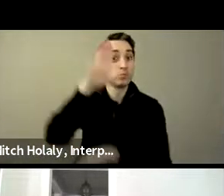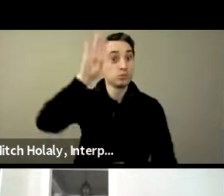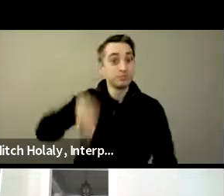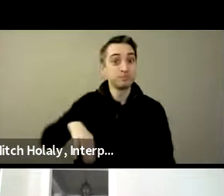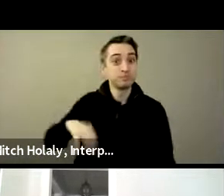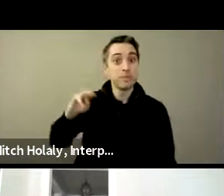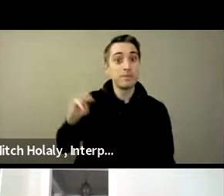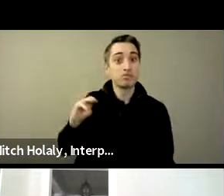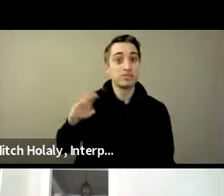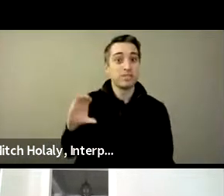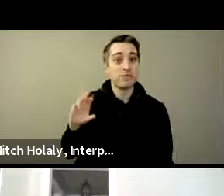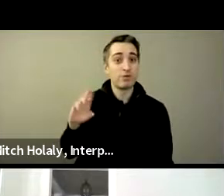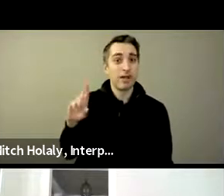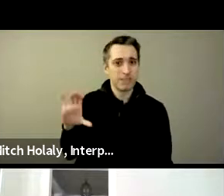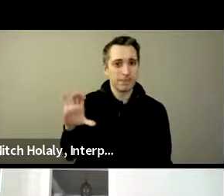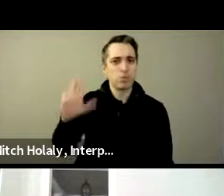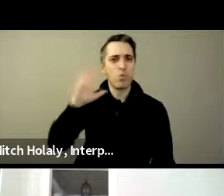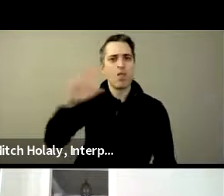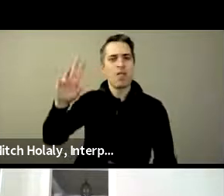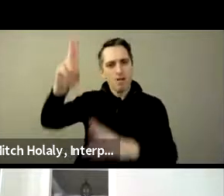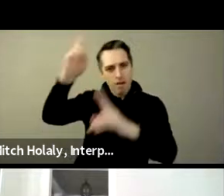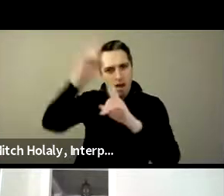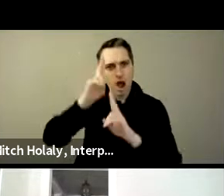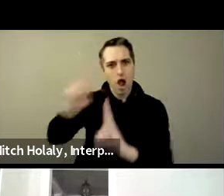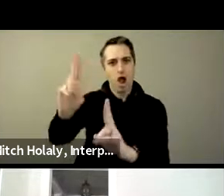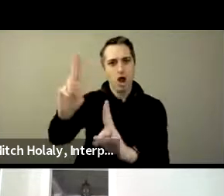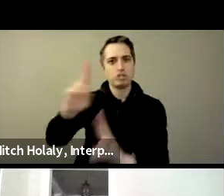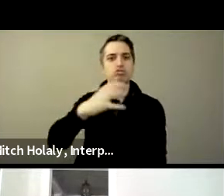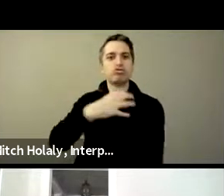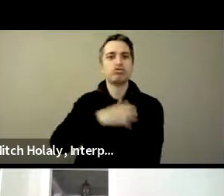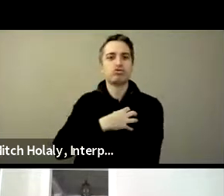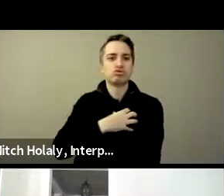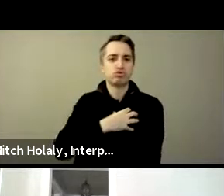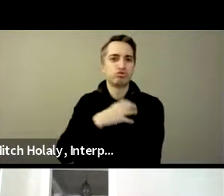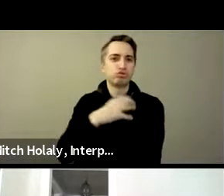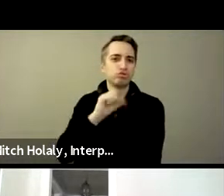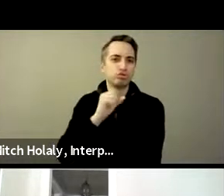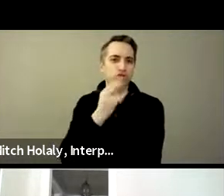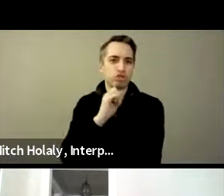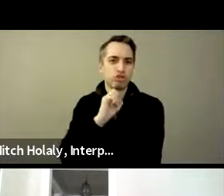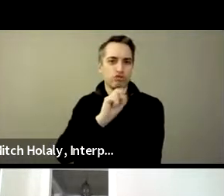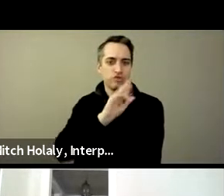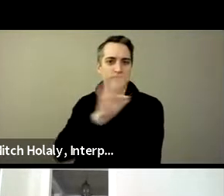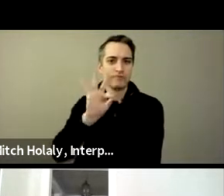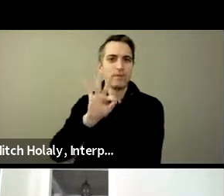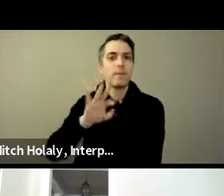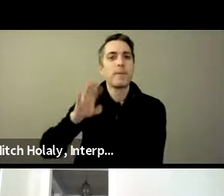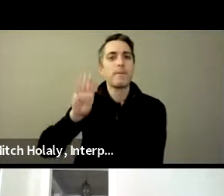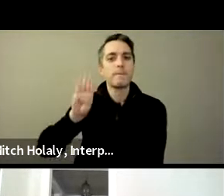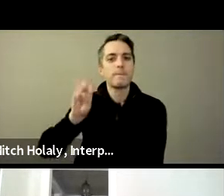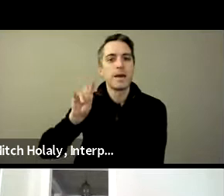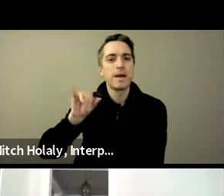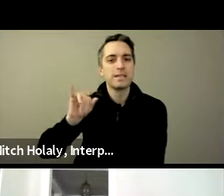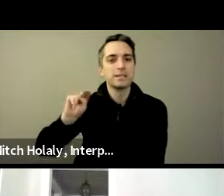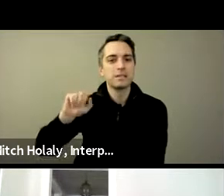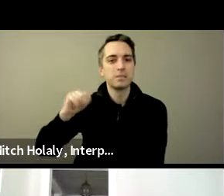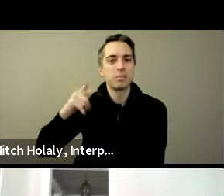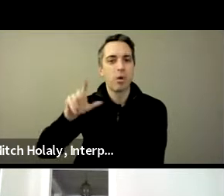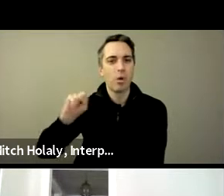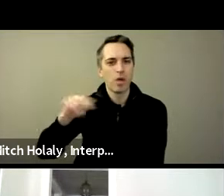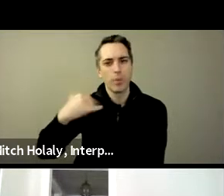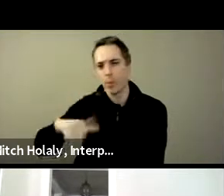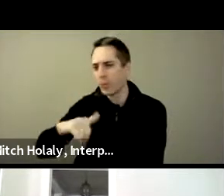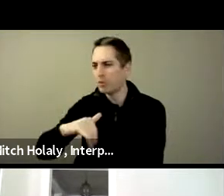Civil Rights Commission commemorates Sheriff Benny Napoleon and recognizes him as a champion of the community, a devoted